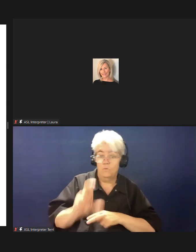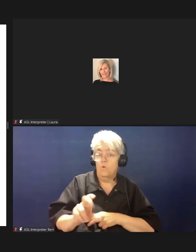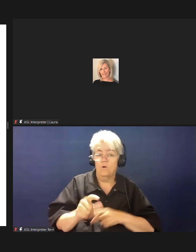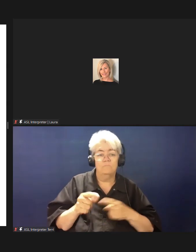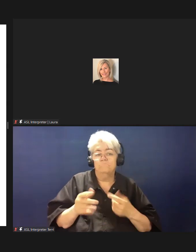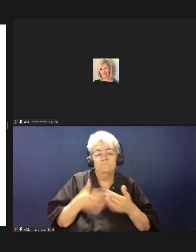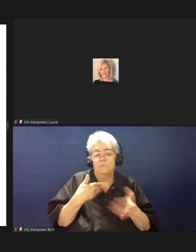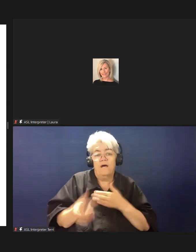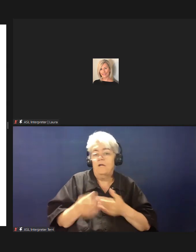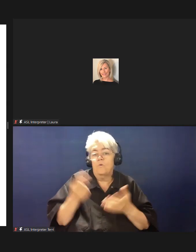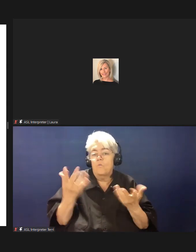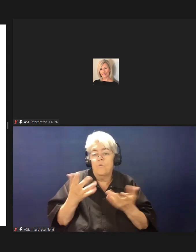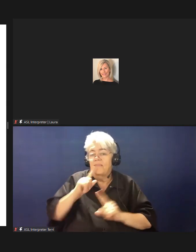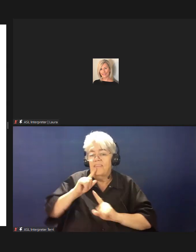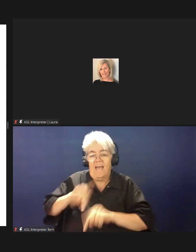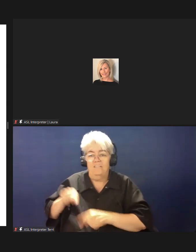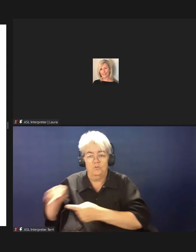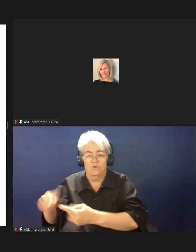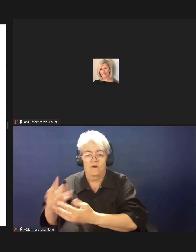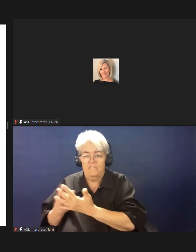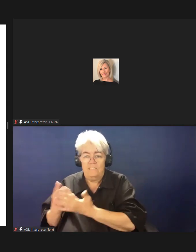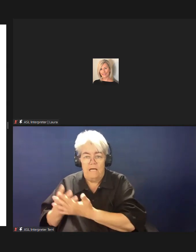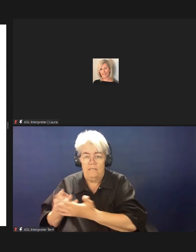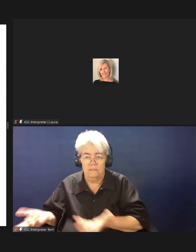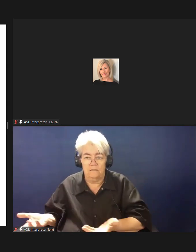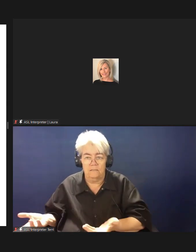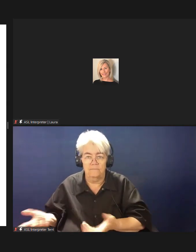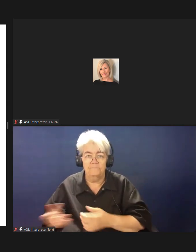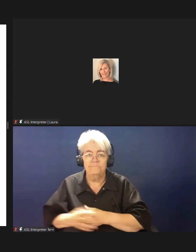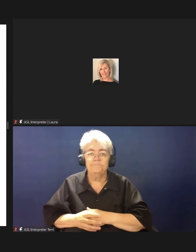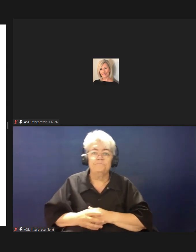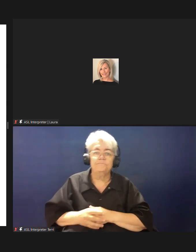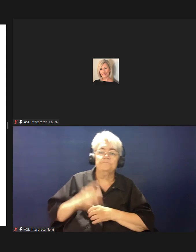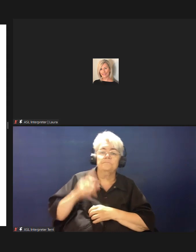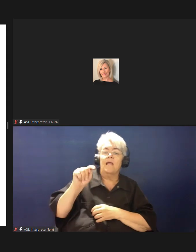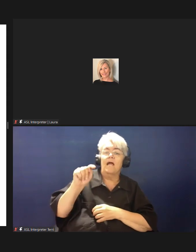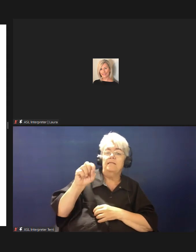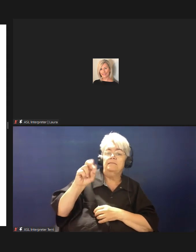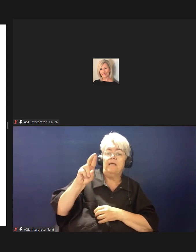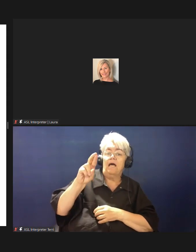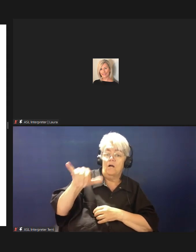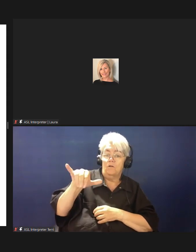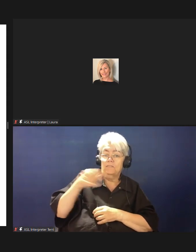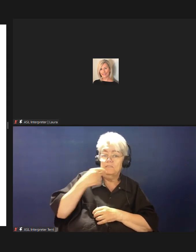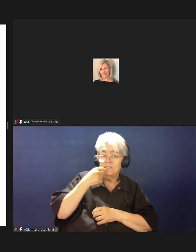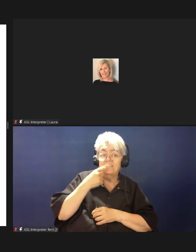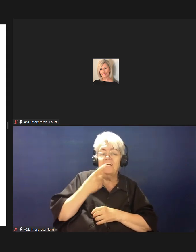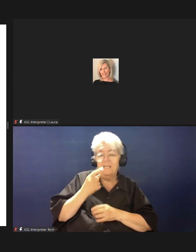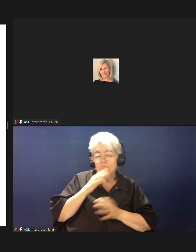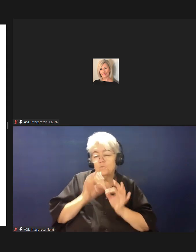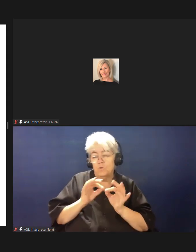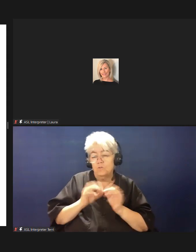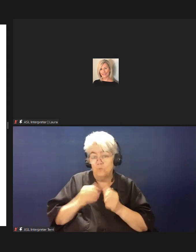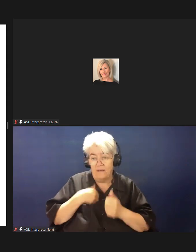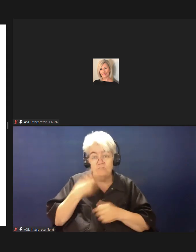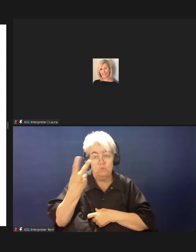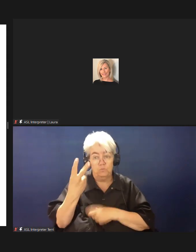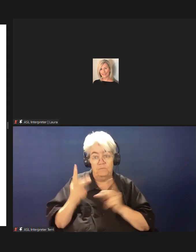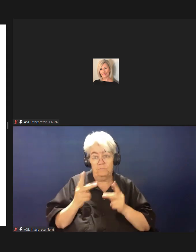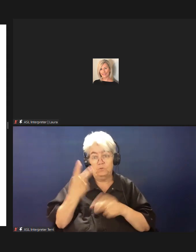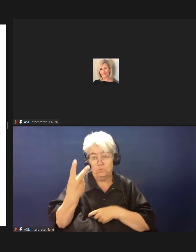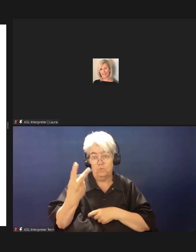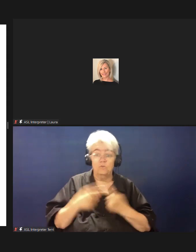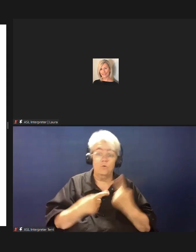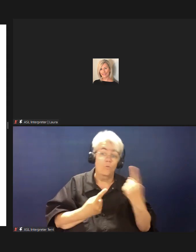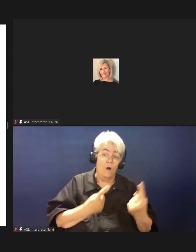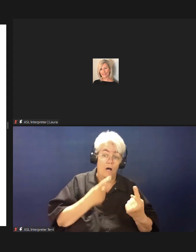what the screening outcome is. It's also really helpful to screen in teams, so you can have one adult manage